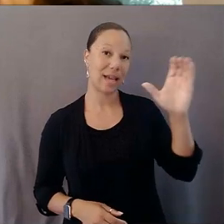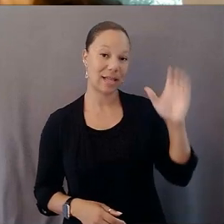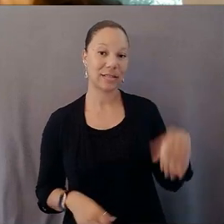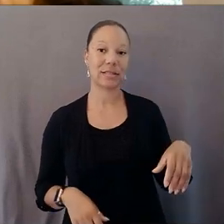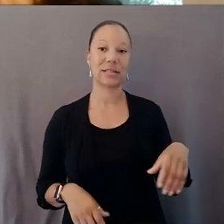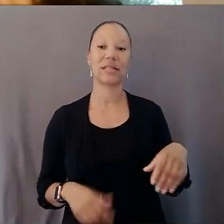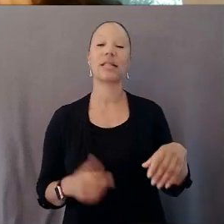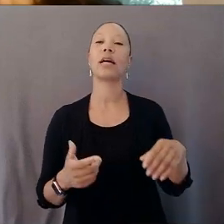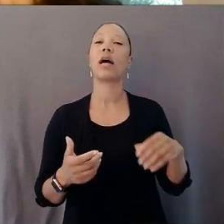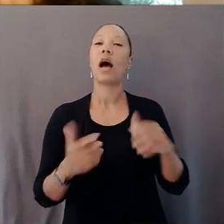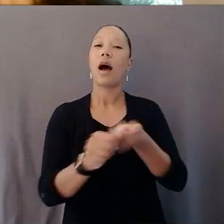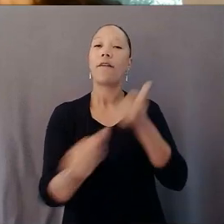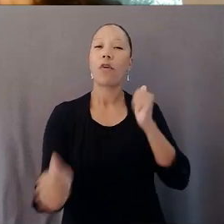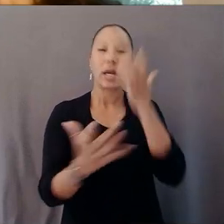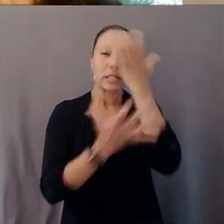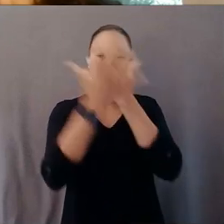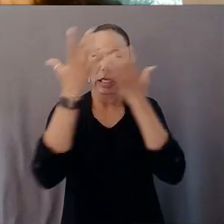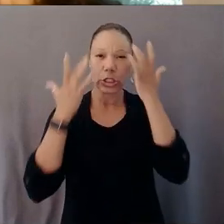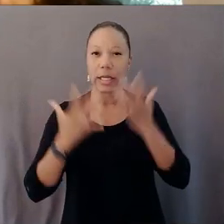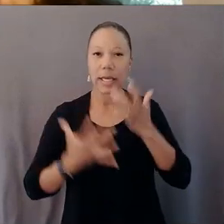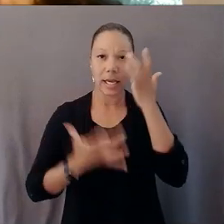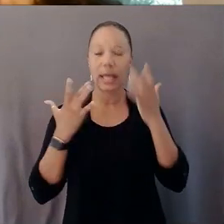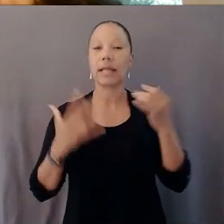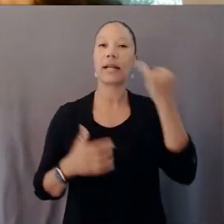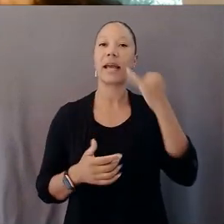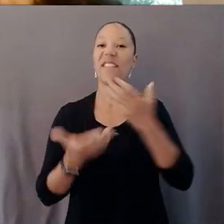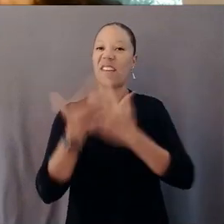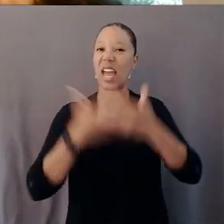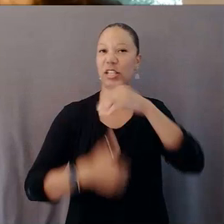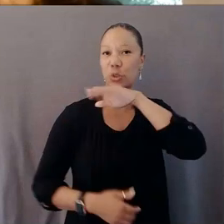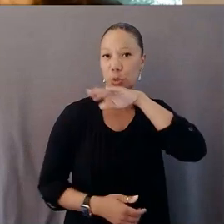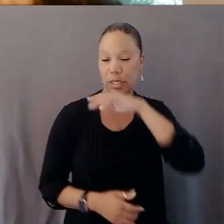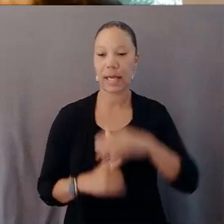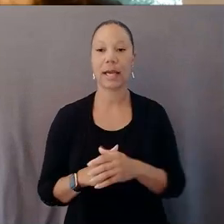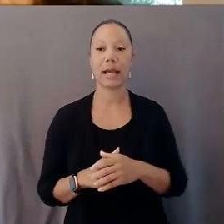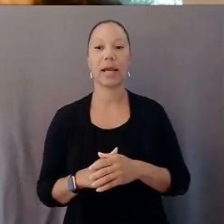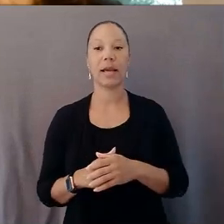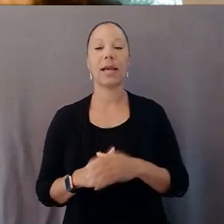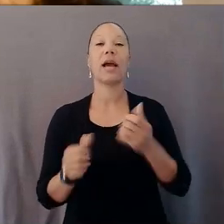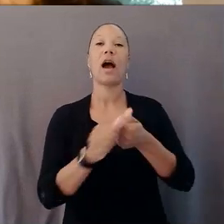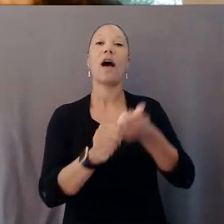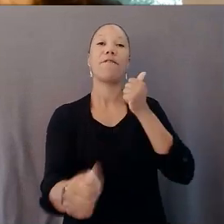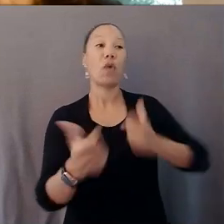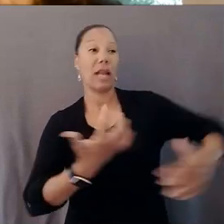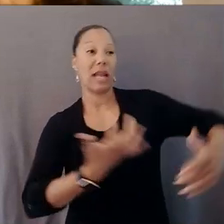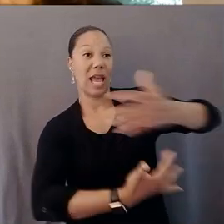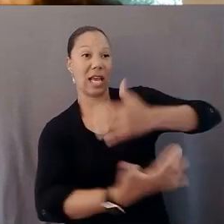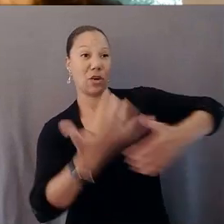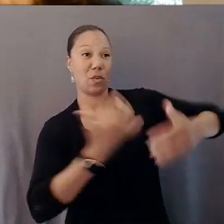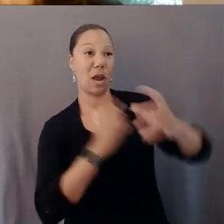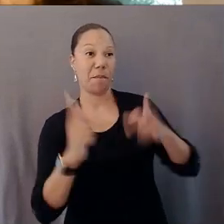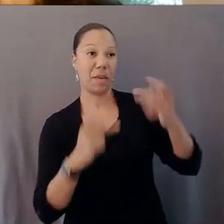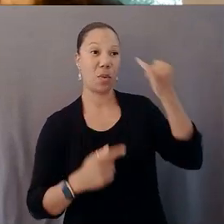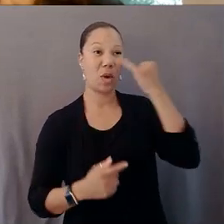avoiding touching your eyes, nose, and mouth with unwashed hands, avoiding being around people with COVID-19